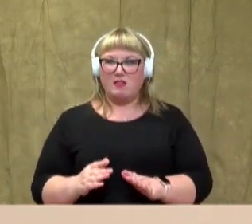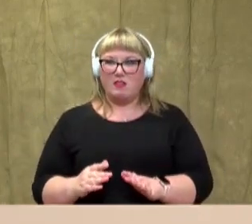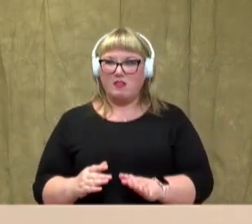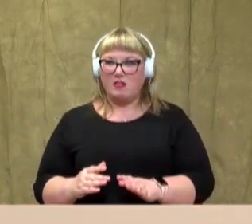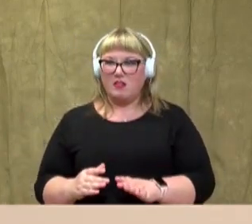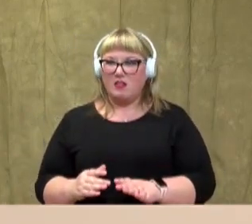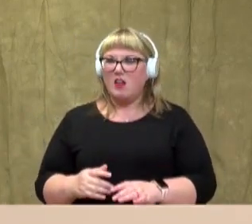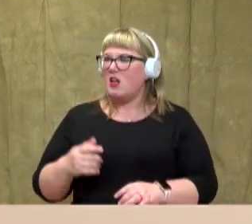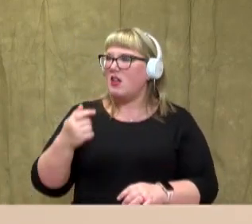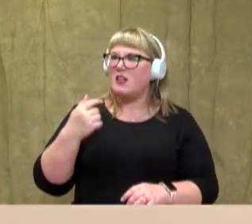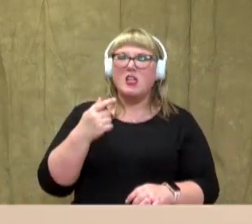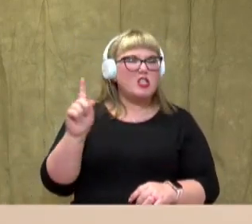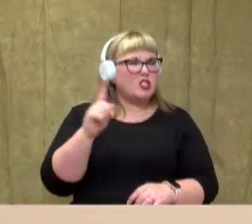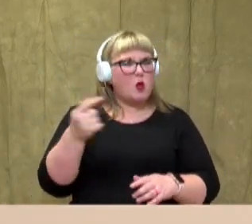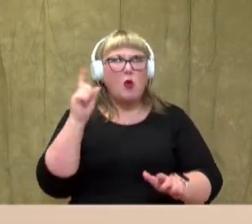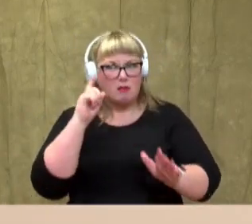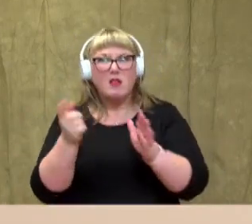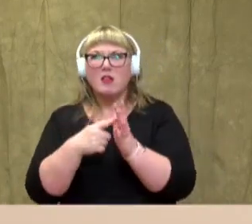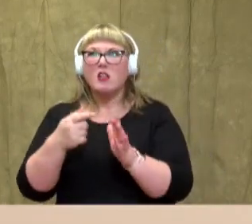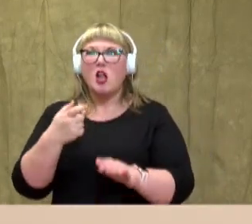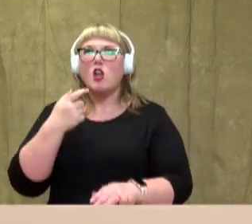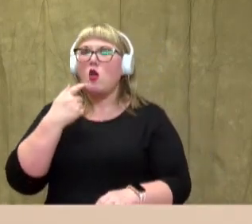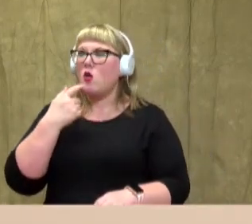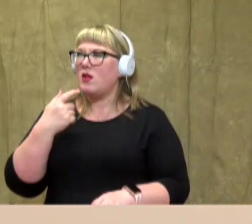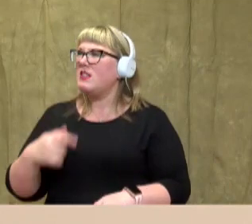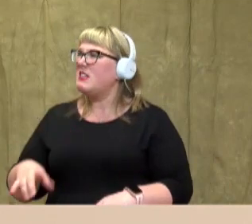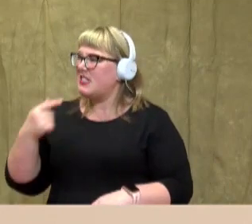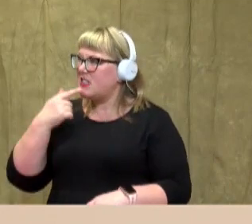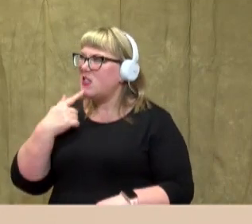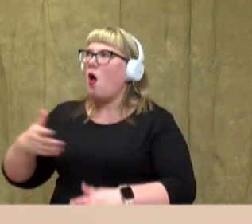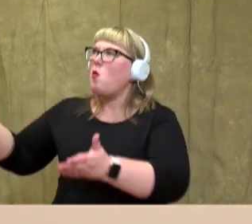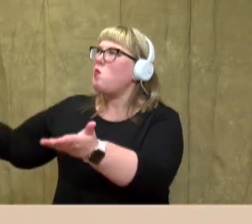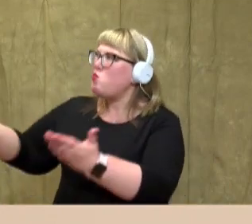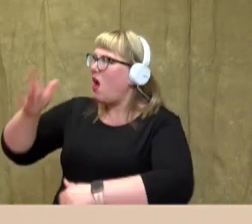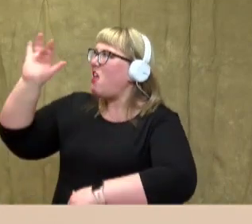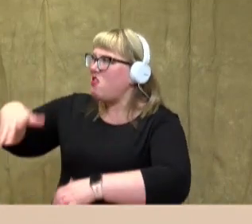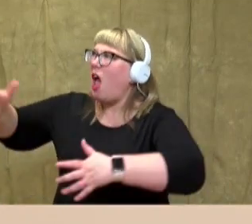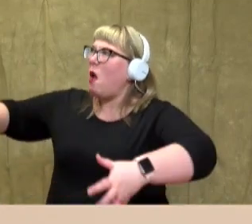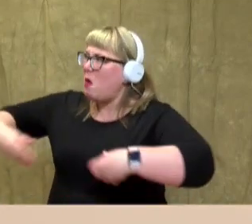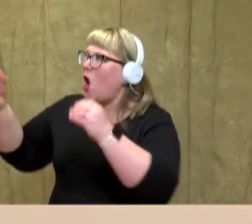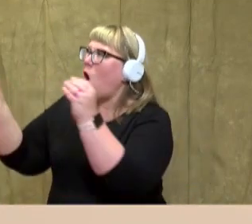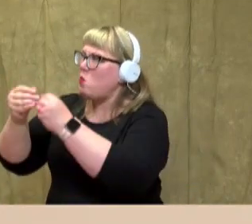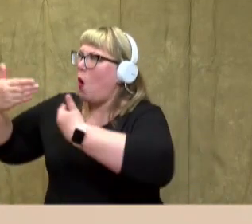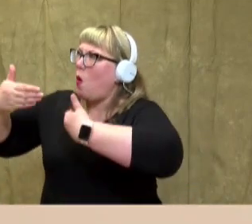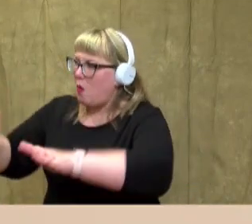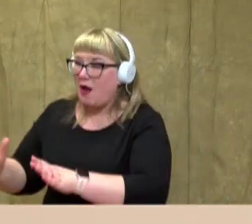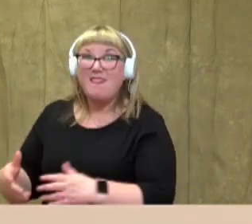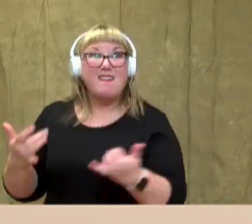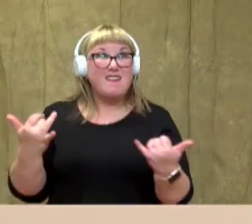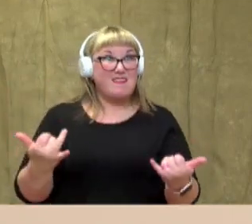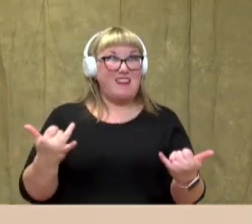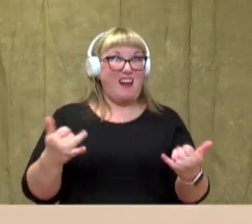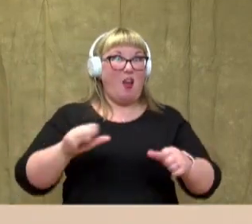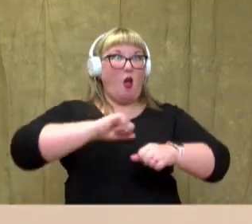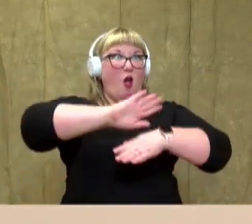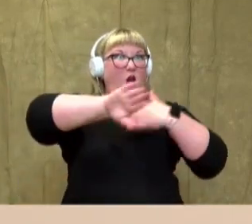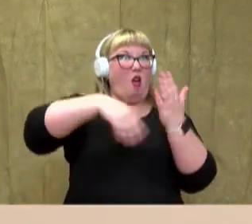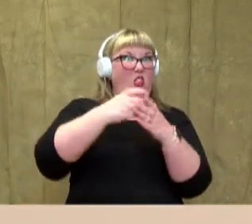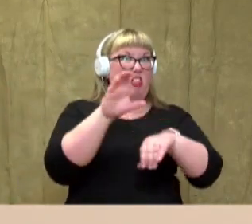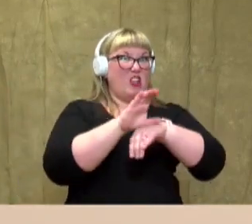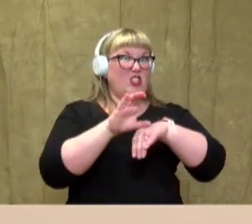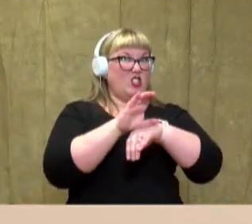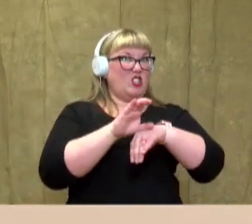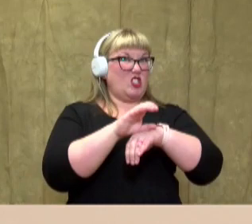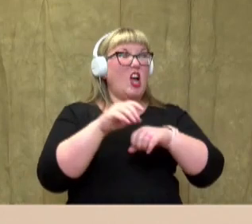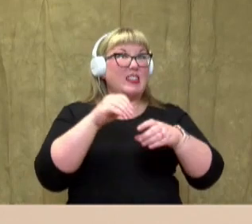"Bring that monkey more boxes. He's helping us catch up." Now all the chocolates made it into the boxes, but no more fell on the